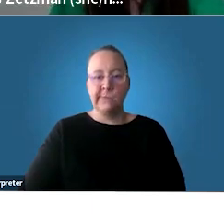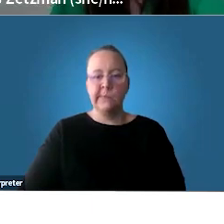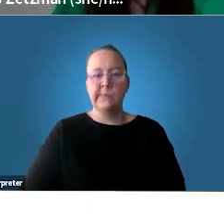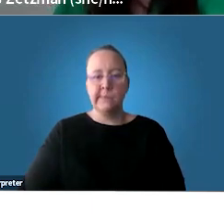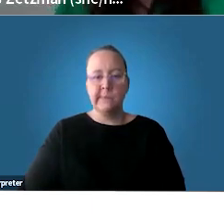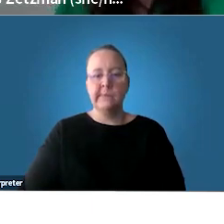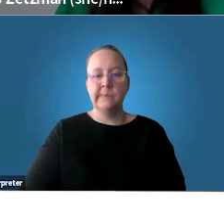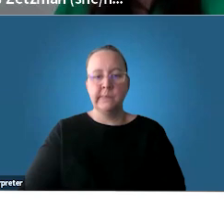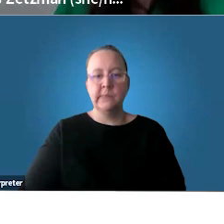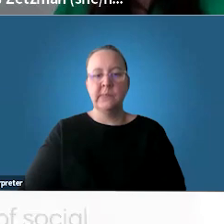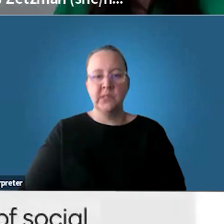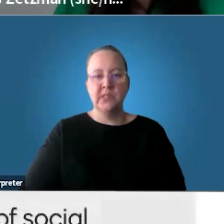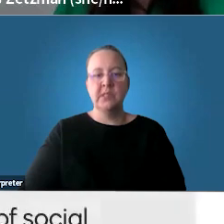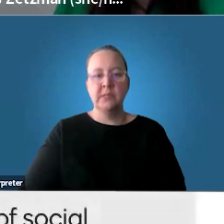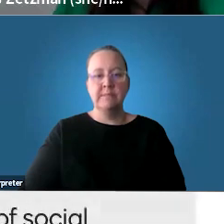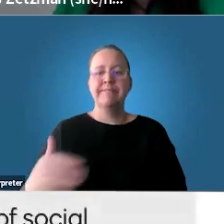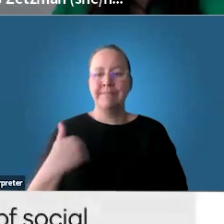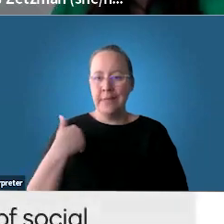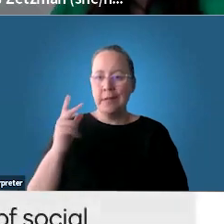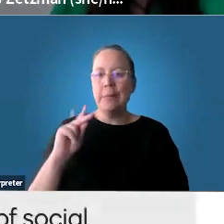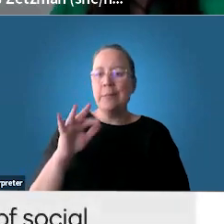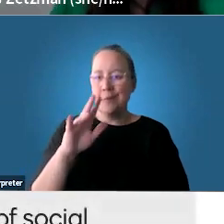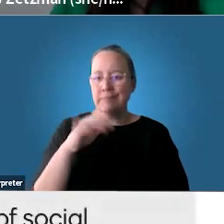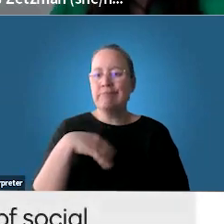Seeing some folks talk about young people.